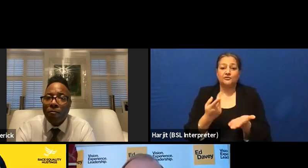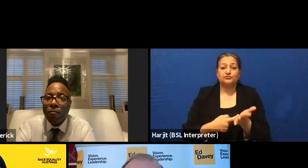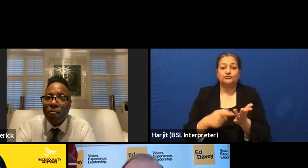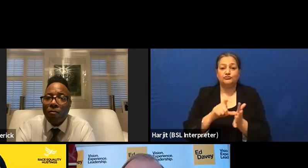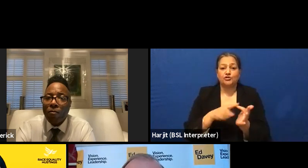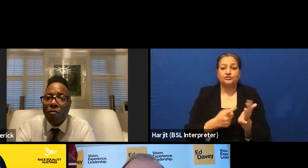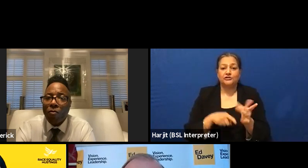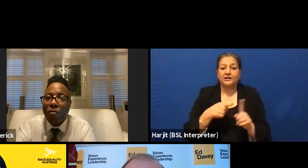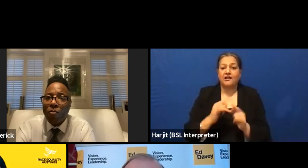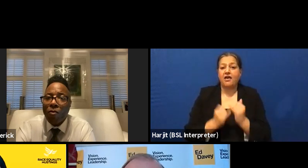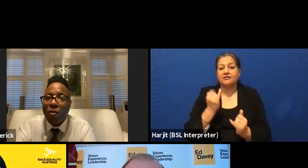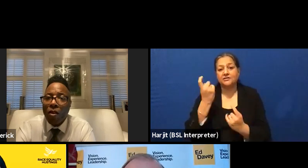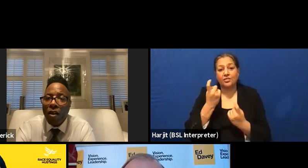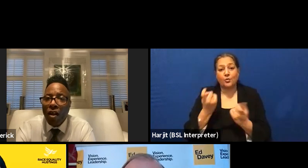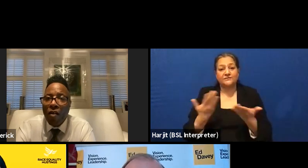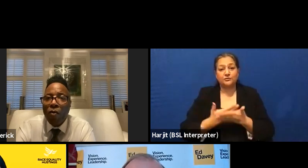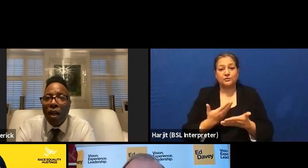thoughts of the evening.